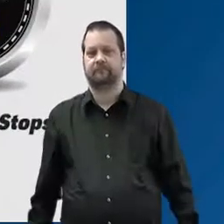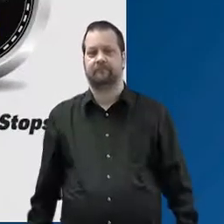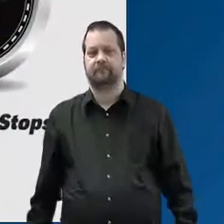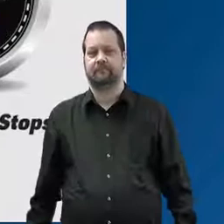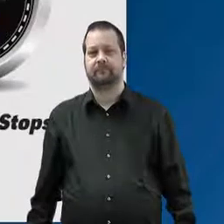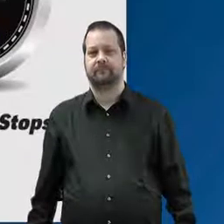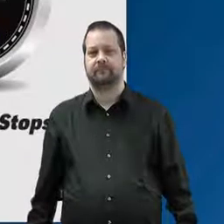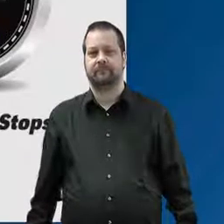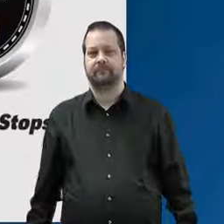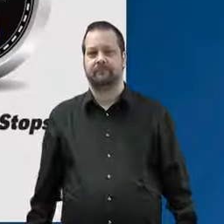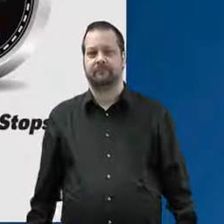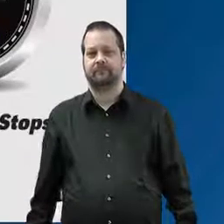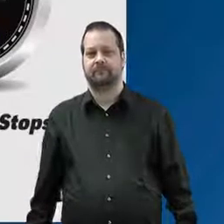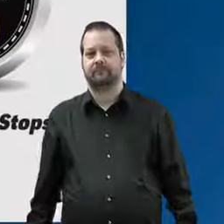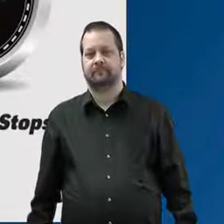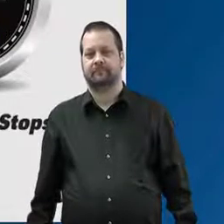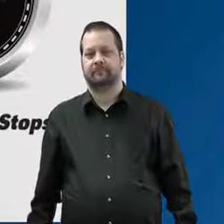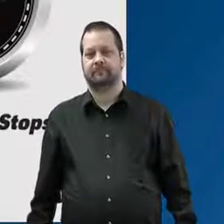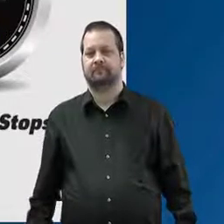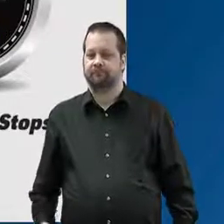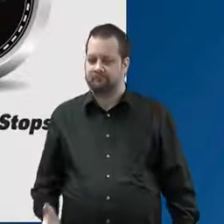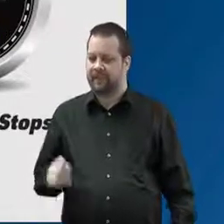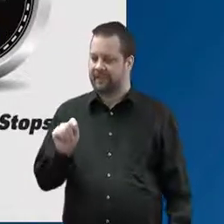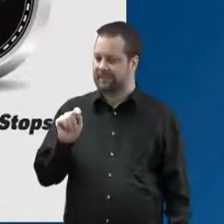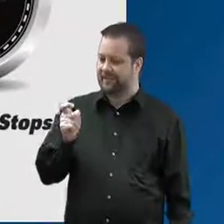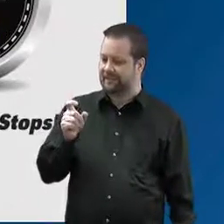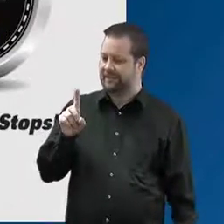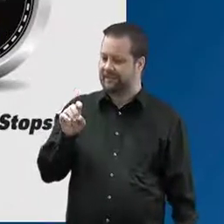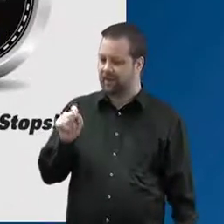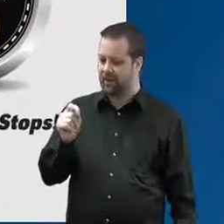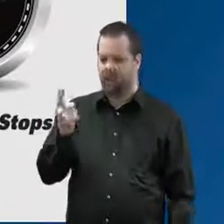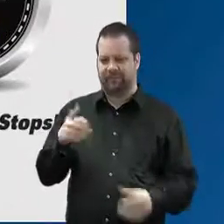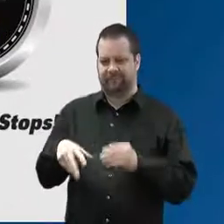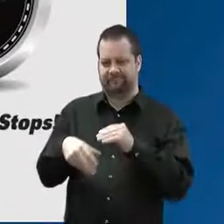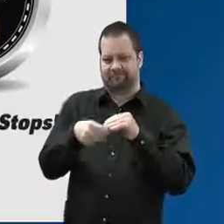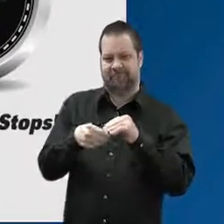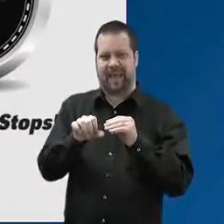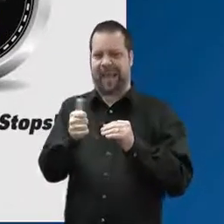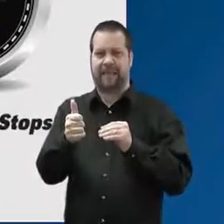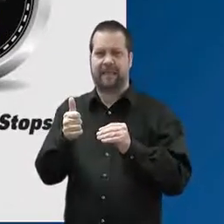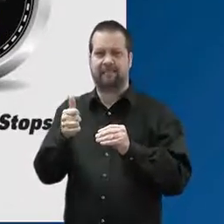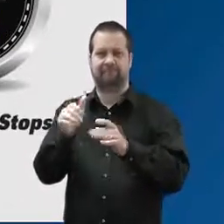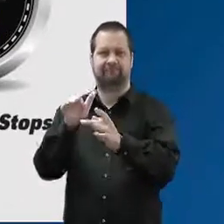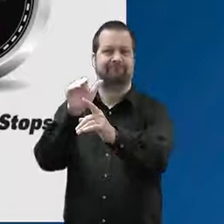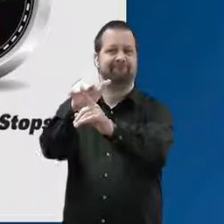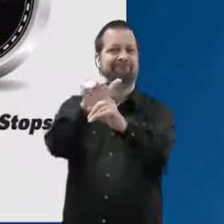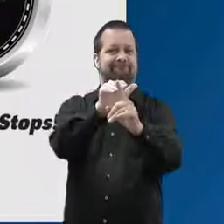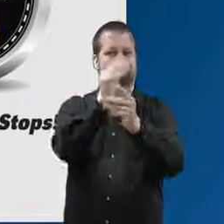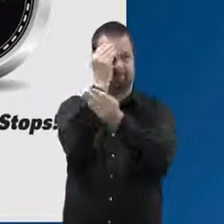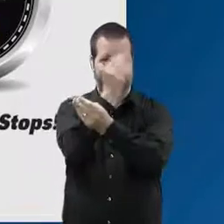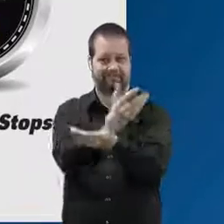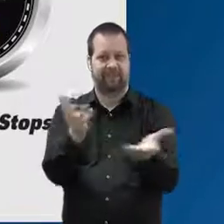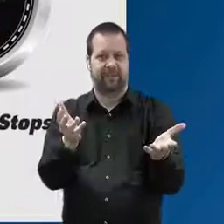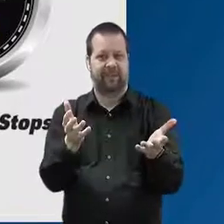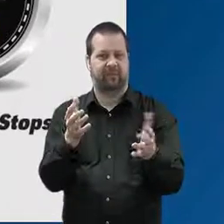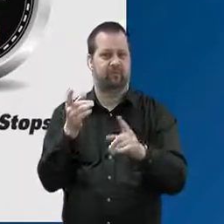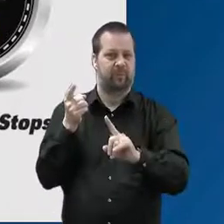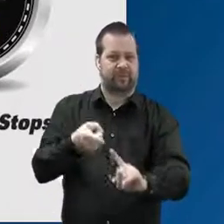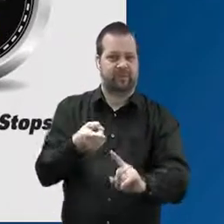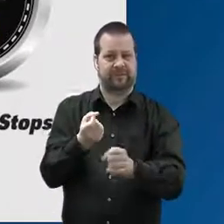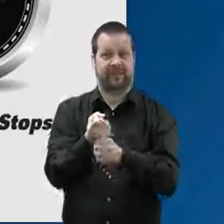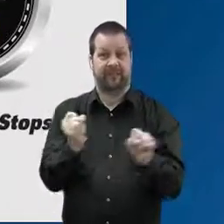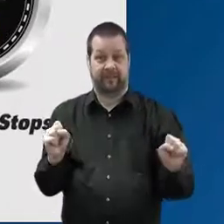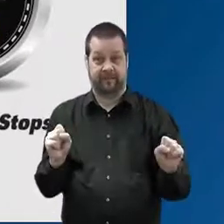One of the things TxDOT likes to always include in any outreach we do is safety, and this one will pertain to our